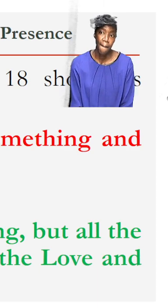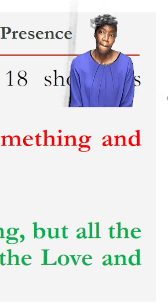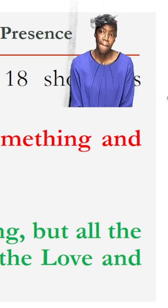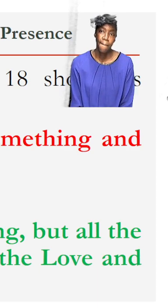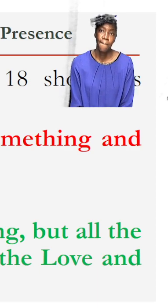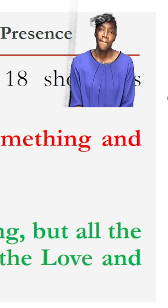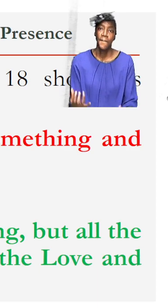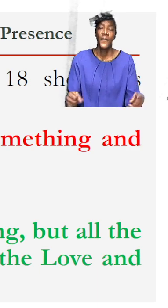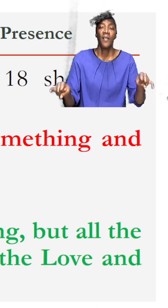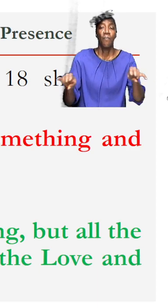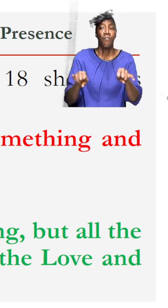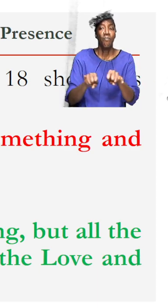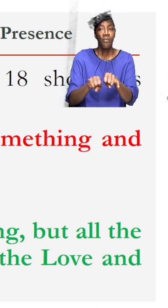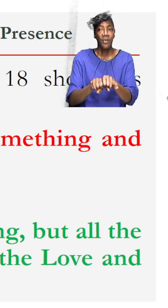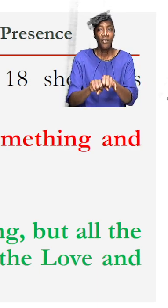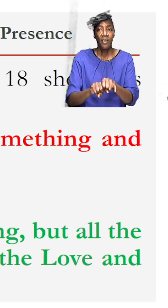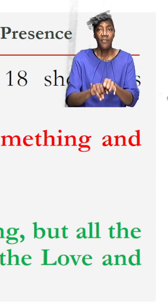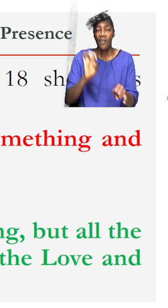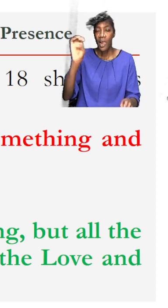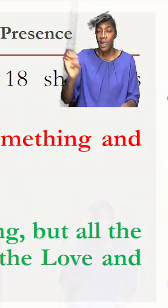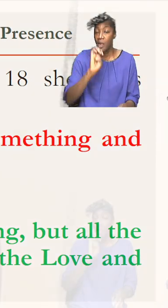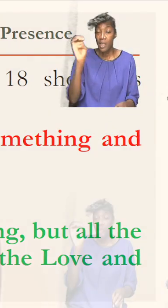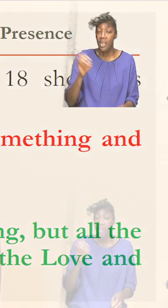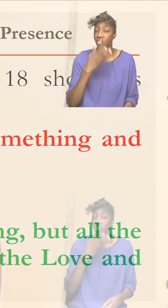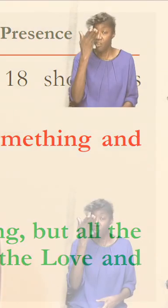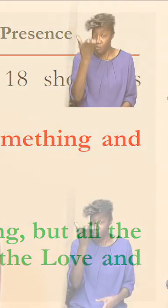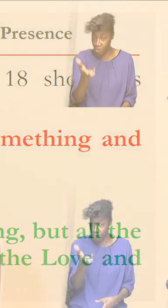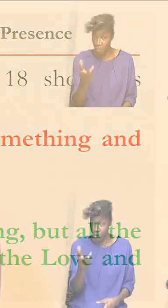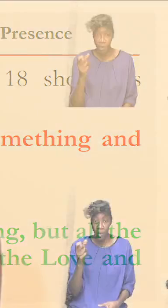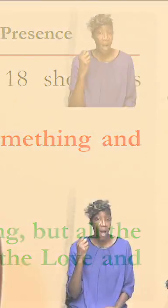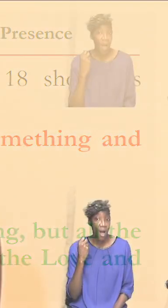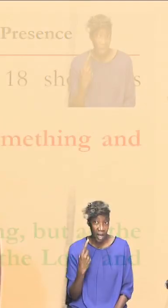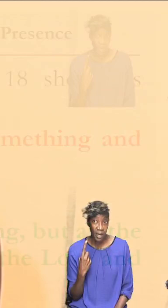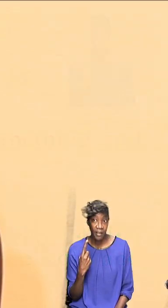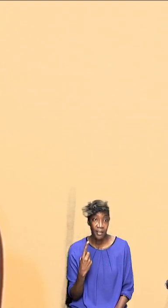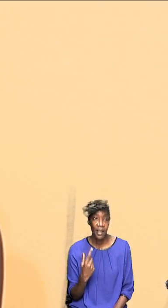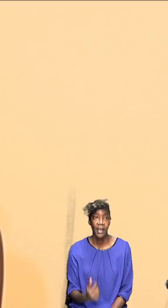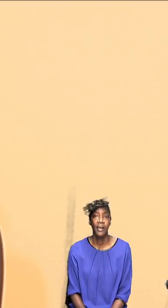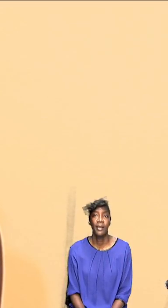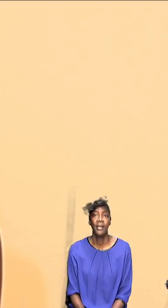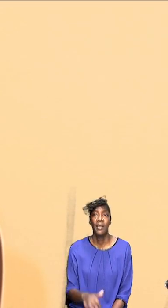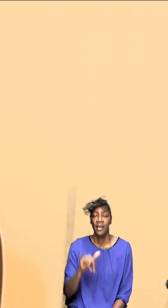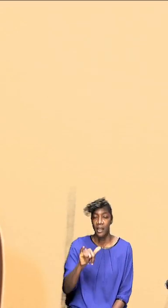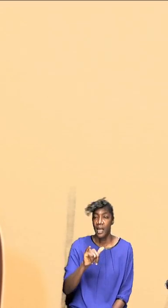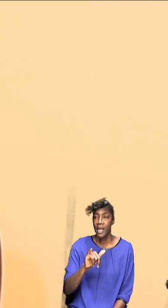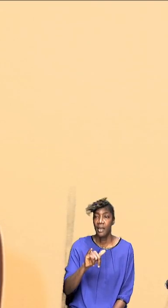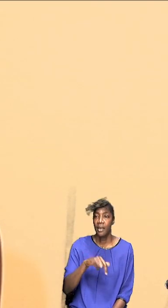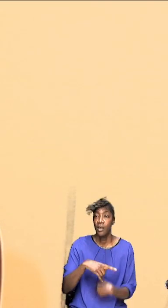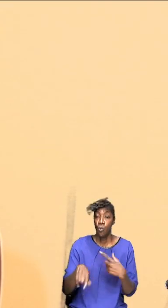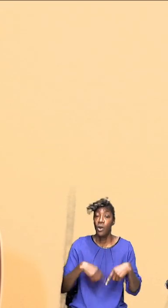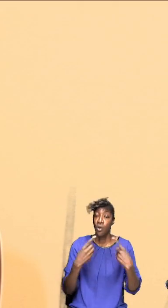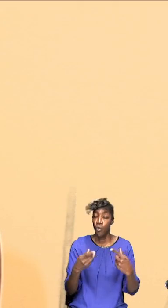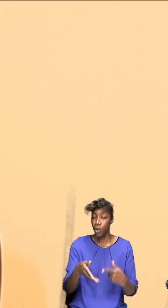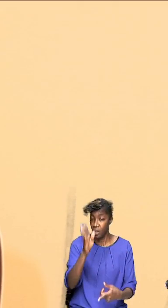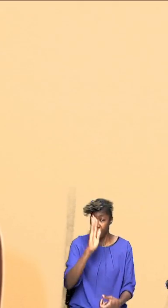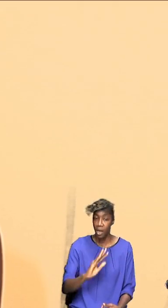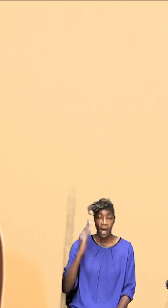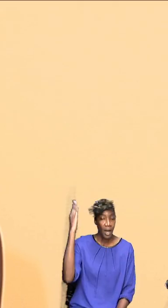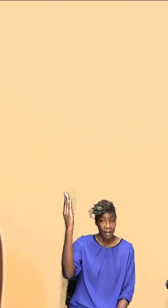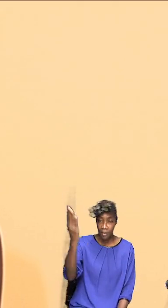And it's important for each and every one of us to understand, brethren, that when we get into the presence of